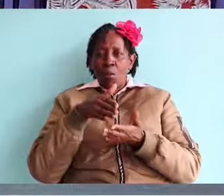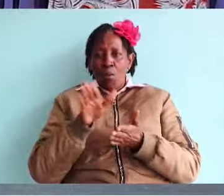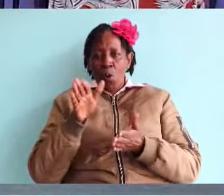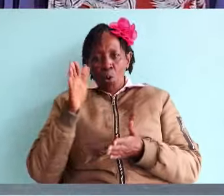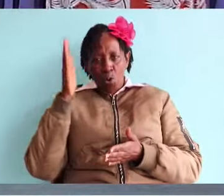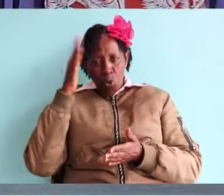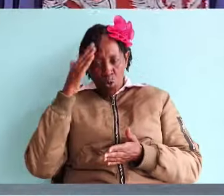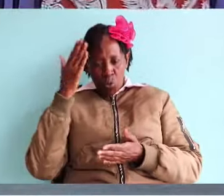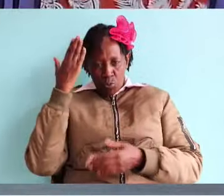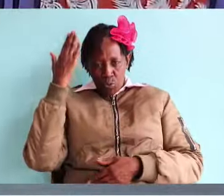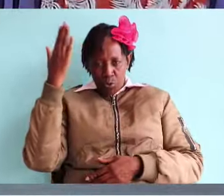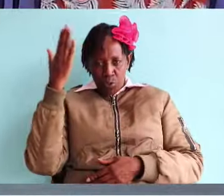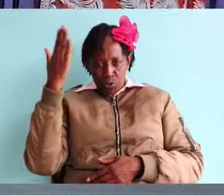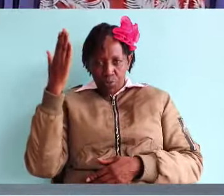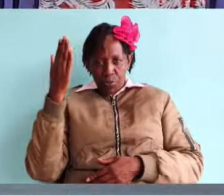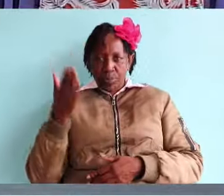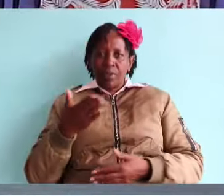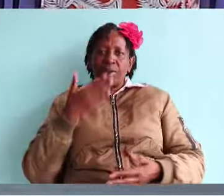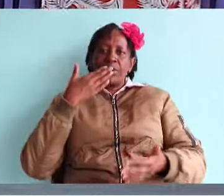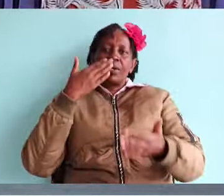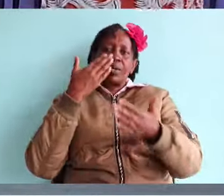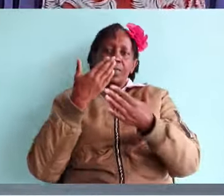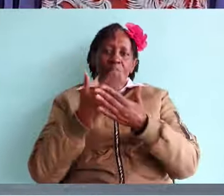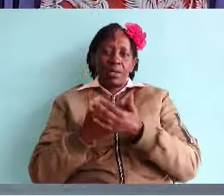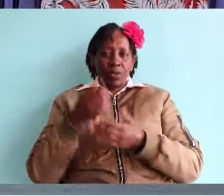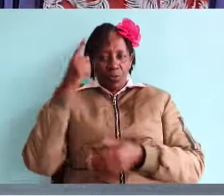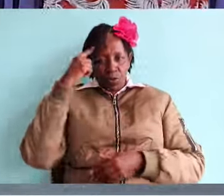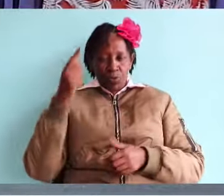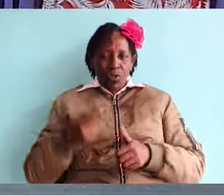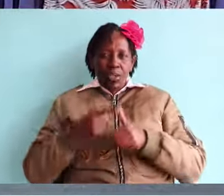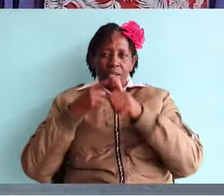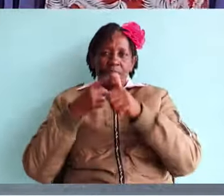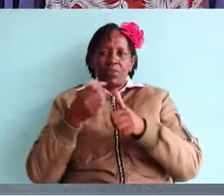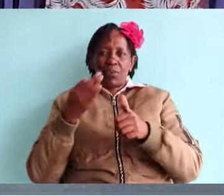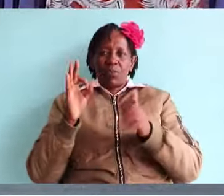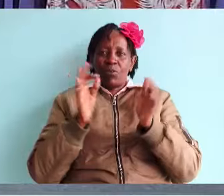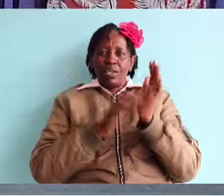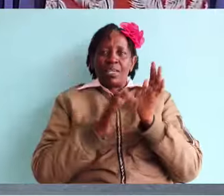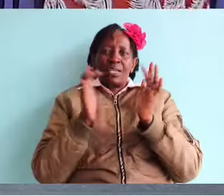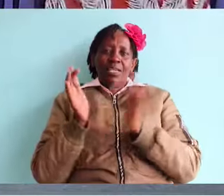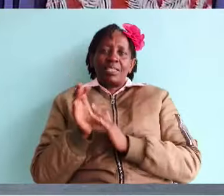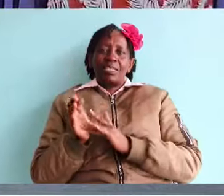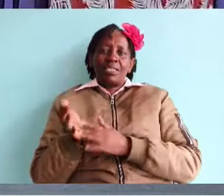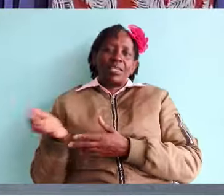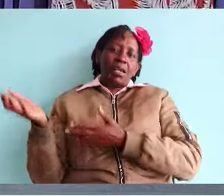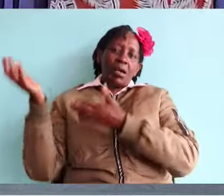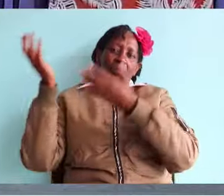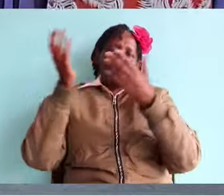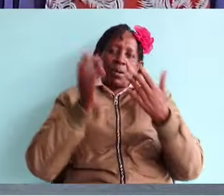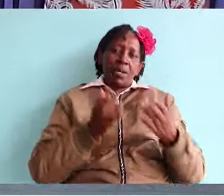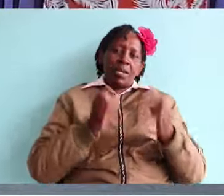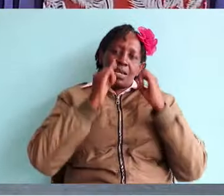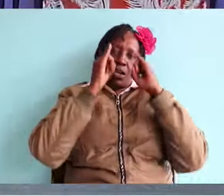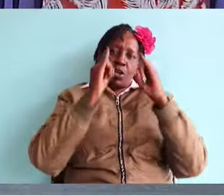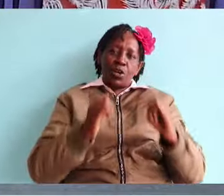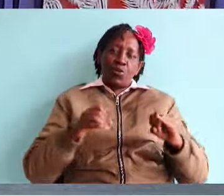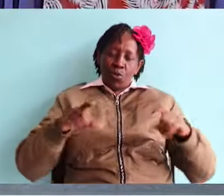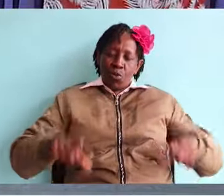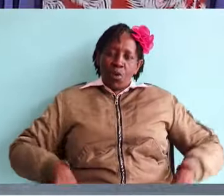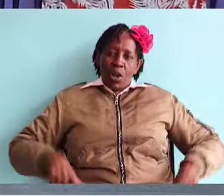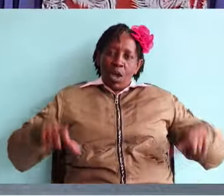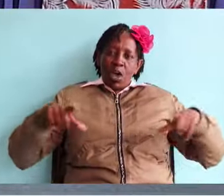you. So we thank you for the gift of Jesus, who brings us a new life that we can walk